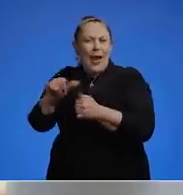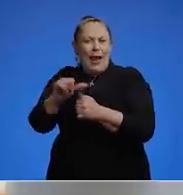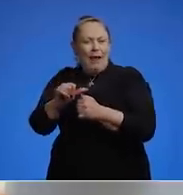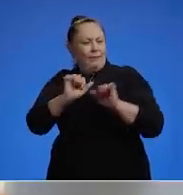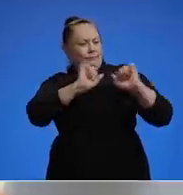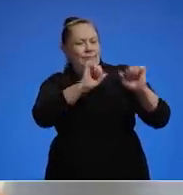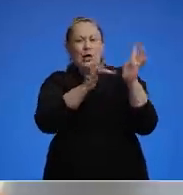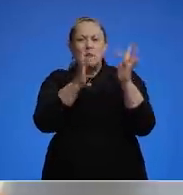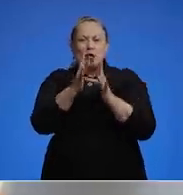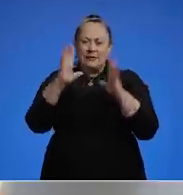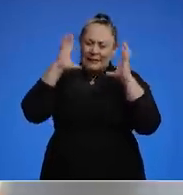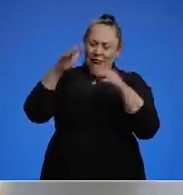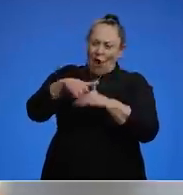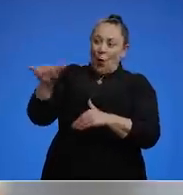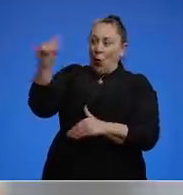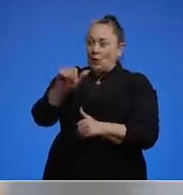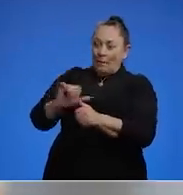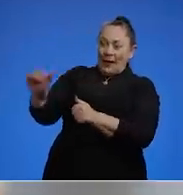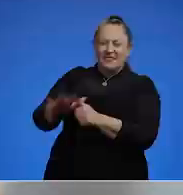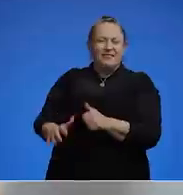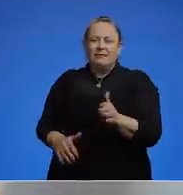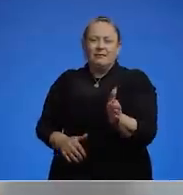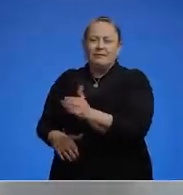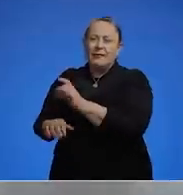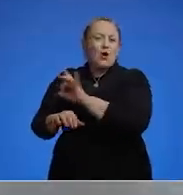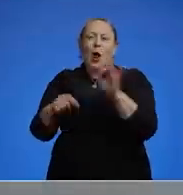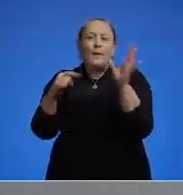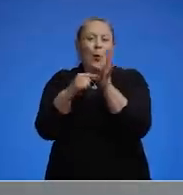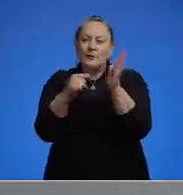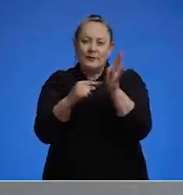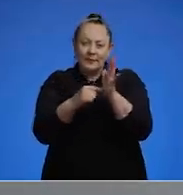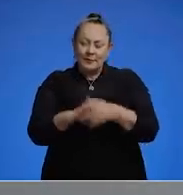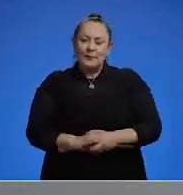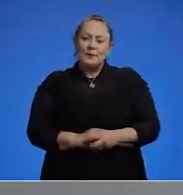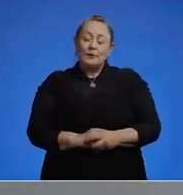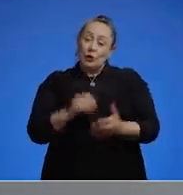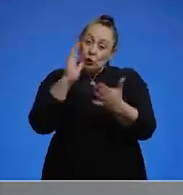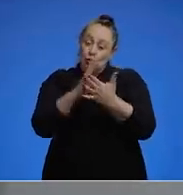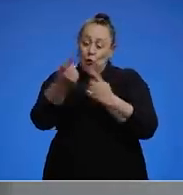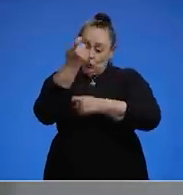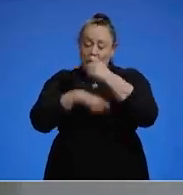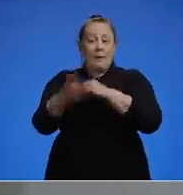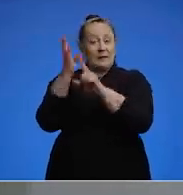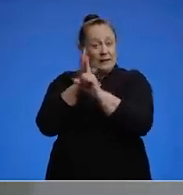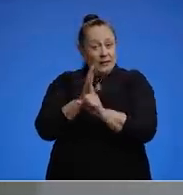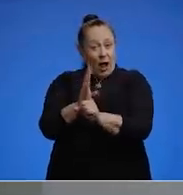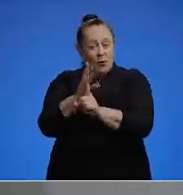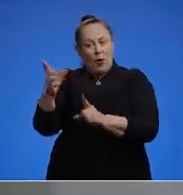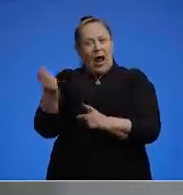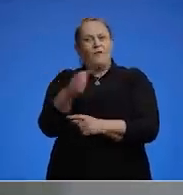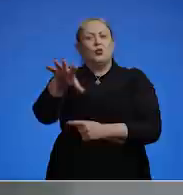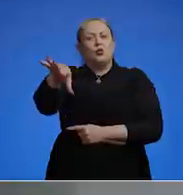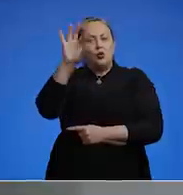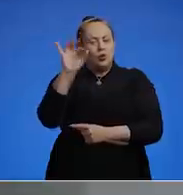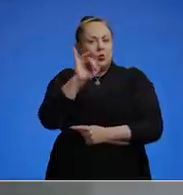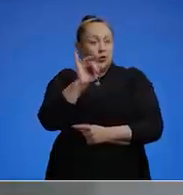understand he's not impressed by rank or status. To be missionary disciples, they need to choose